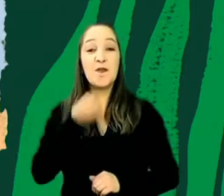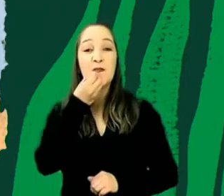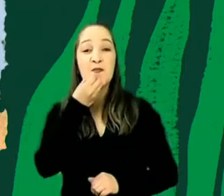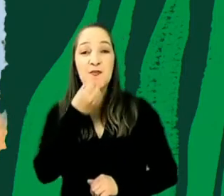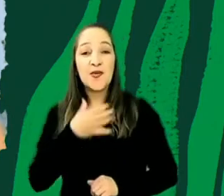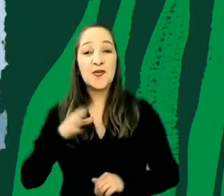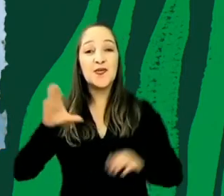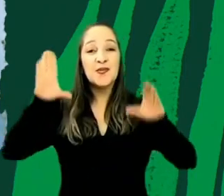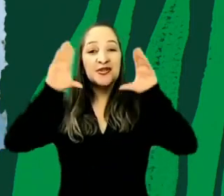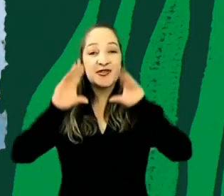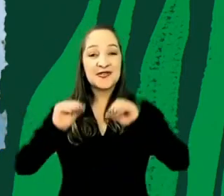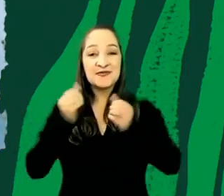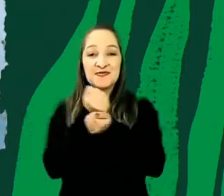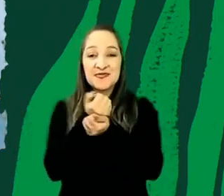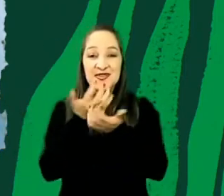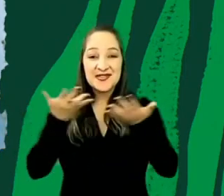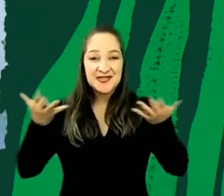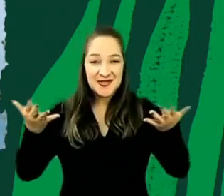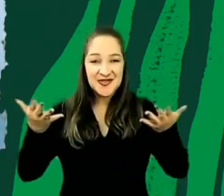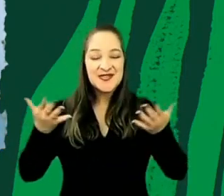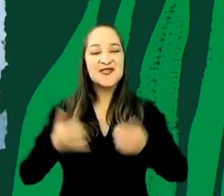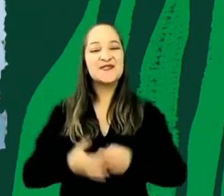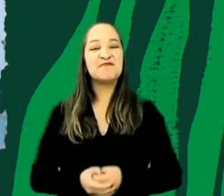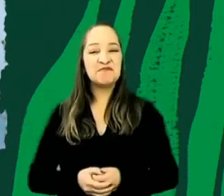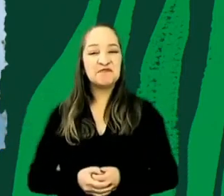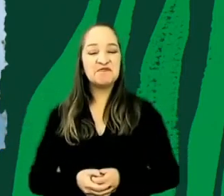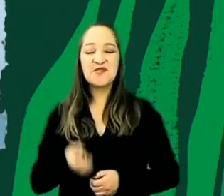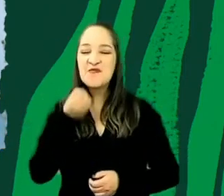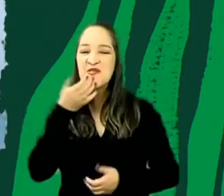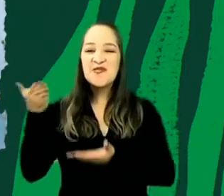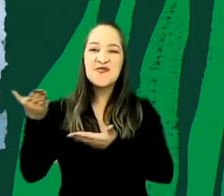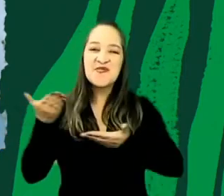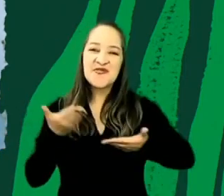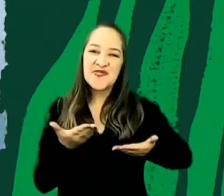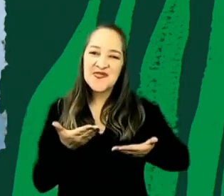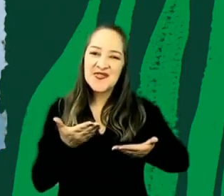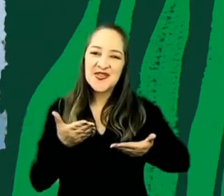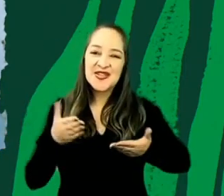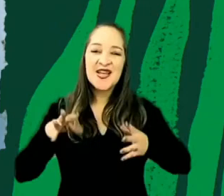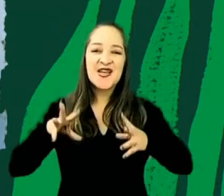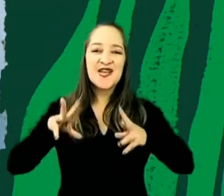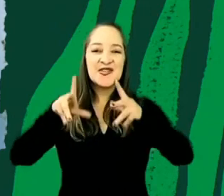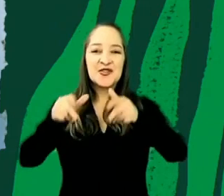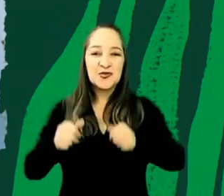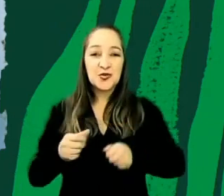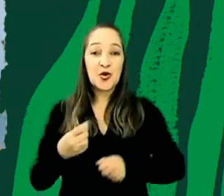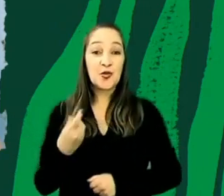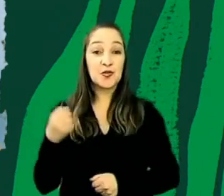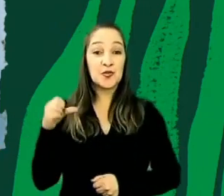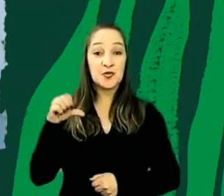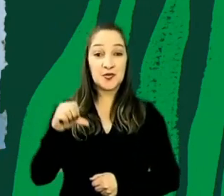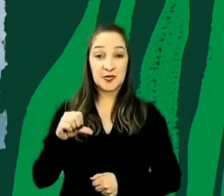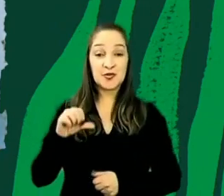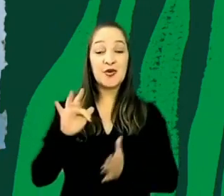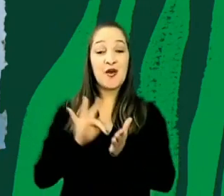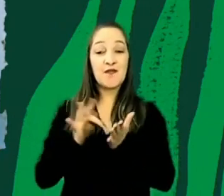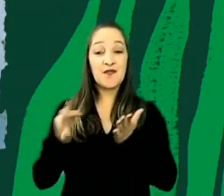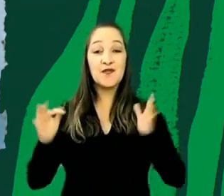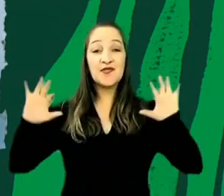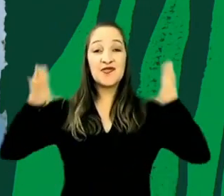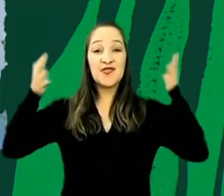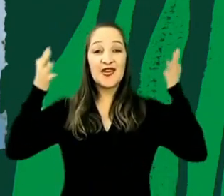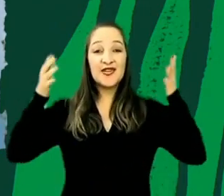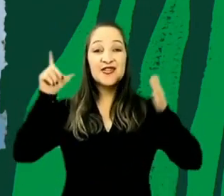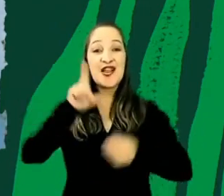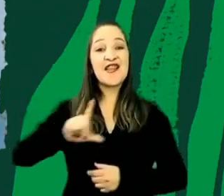Good evening, one and all attending. Welcome, one and all, to the 19th edition of FLIP, the